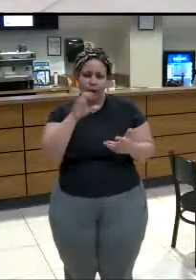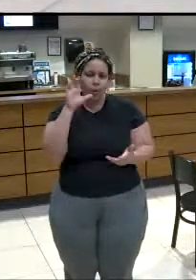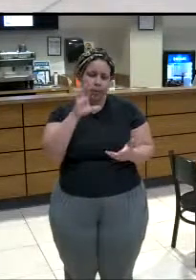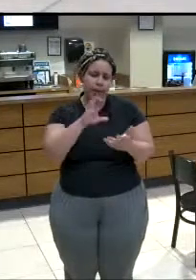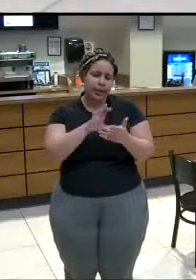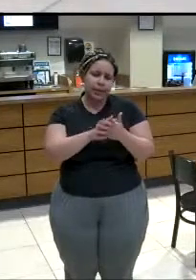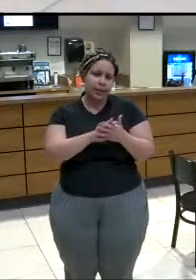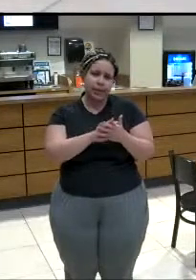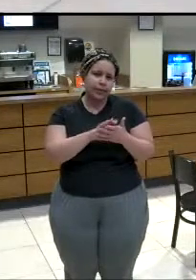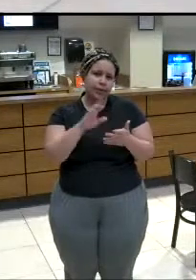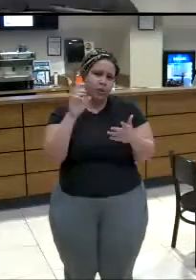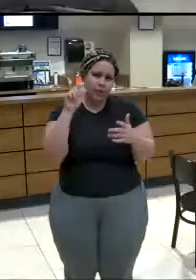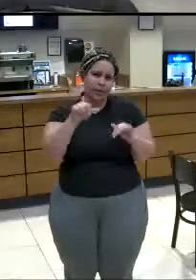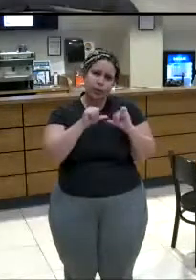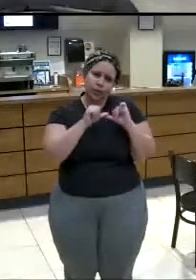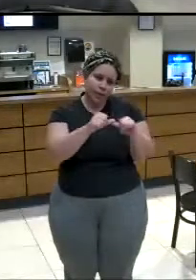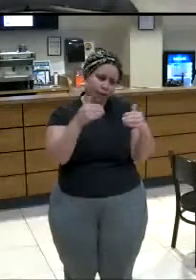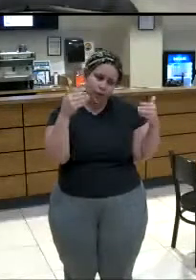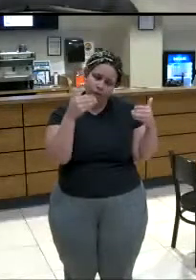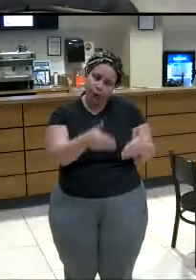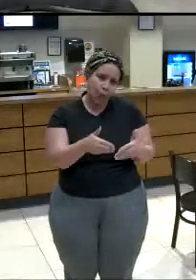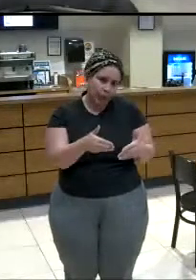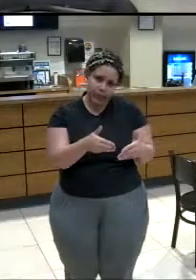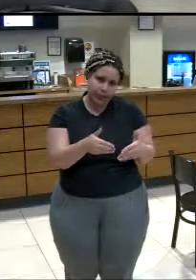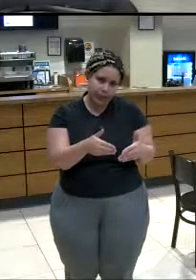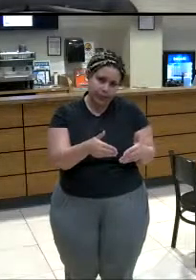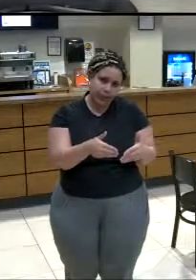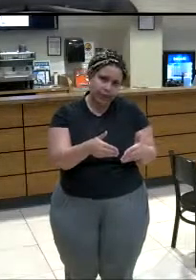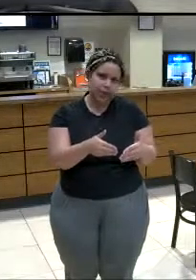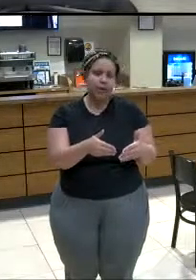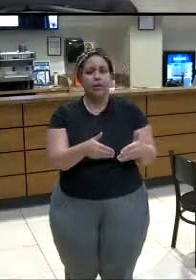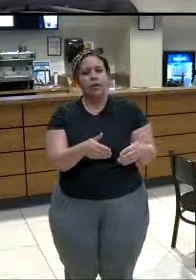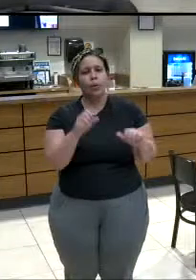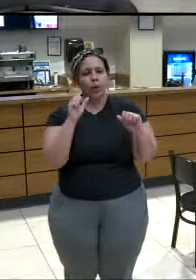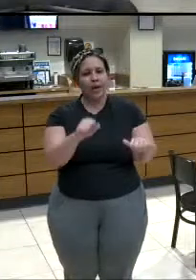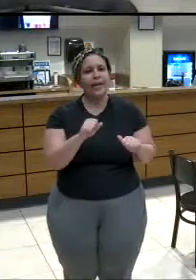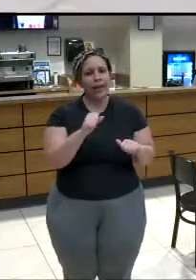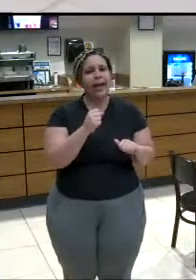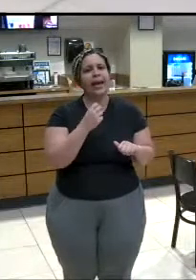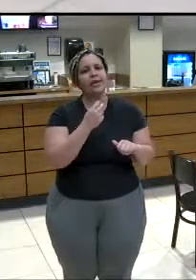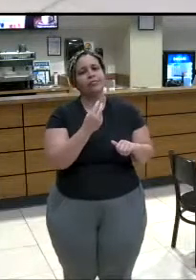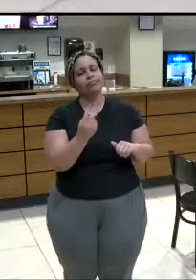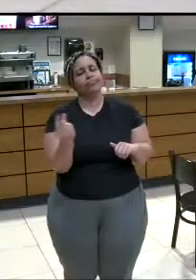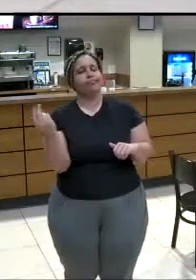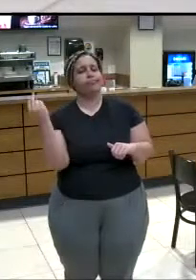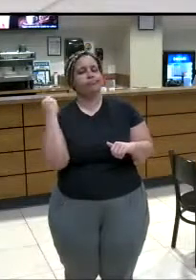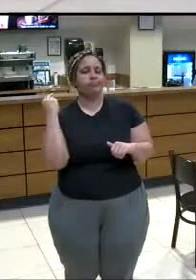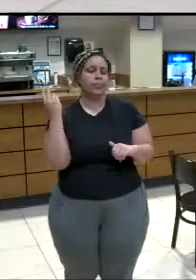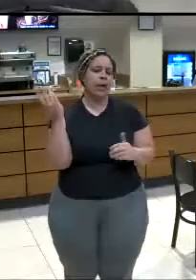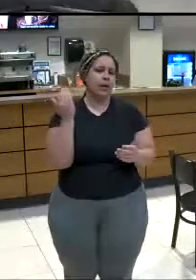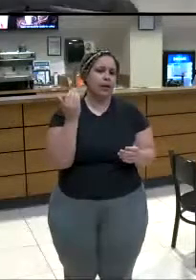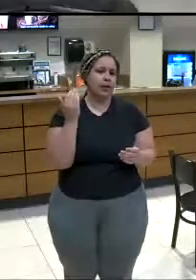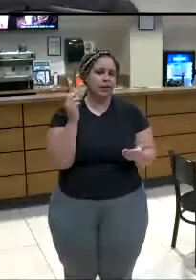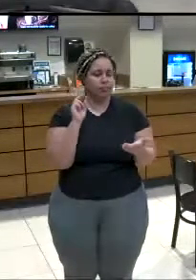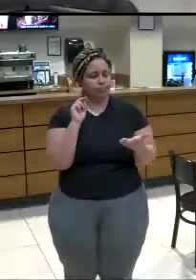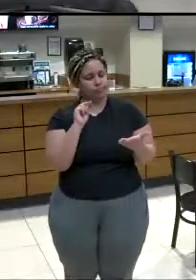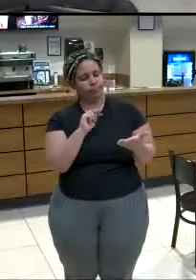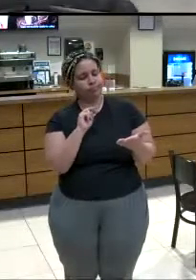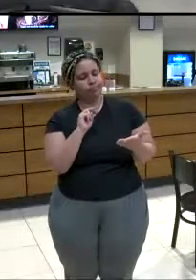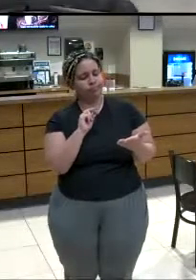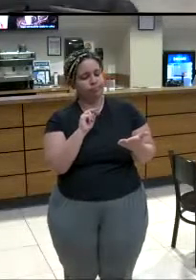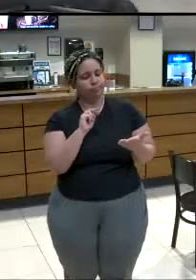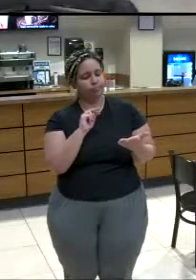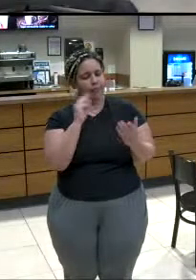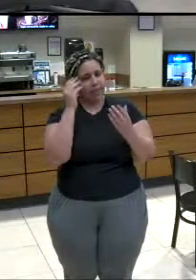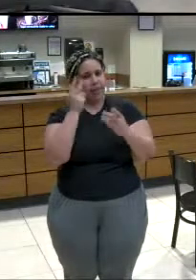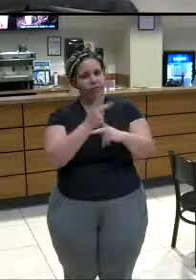to be written down or need to be elevated or are not the objectives, we can go back and look at that. So we would have to wait until 2004. Well, to I say